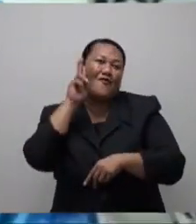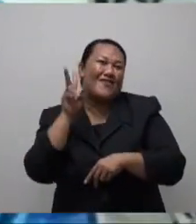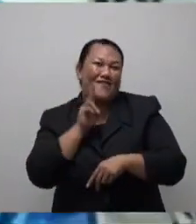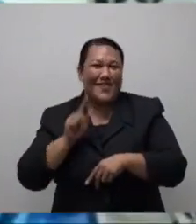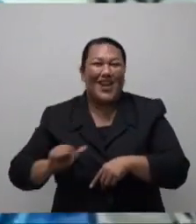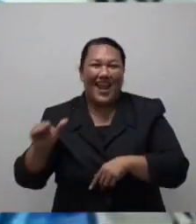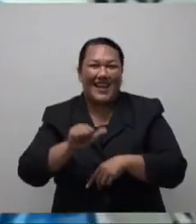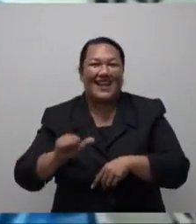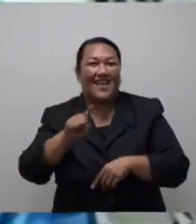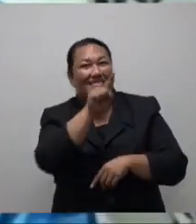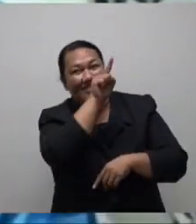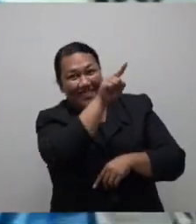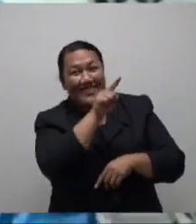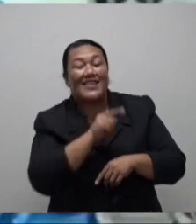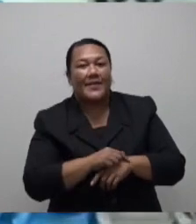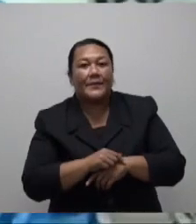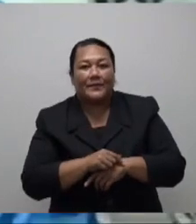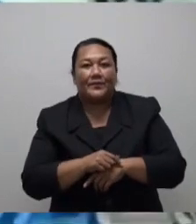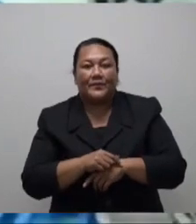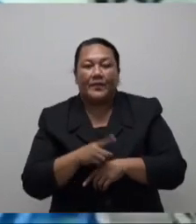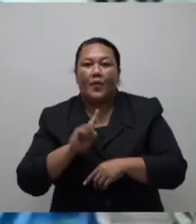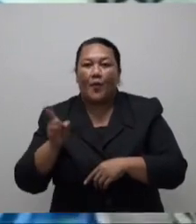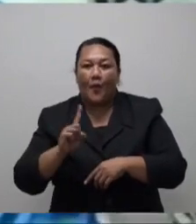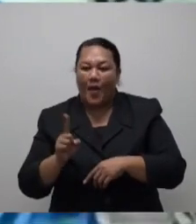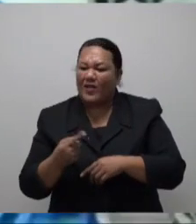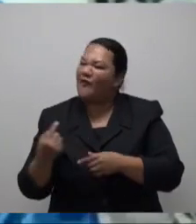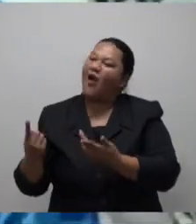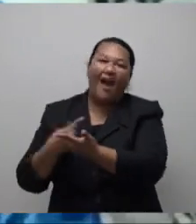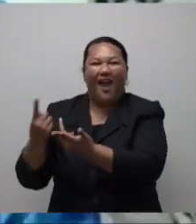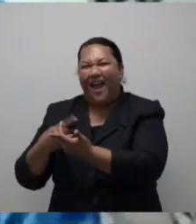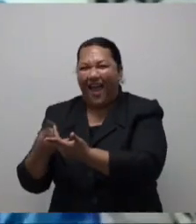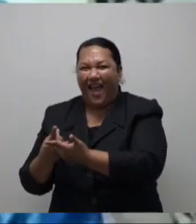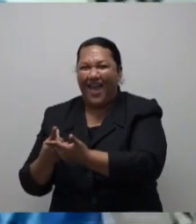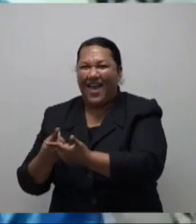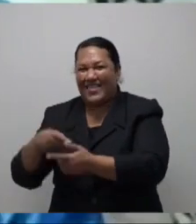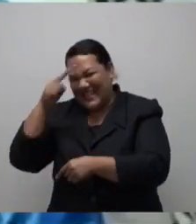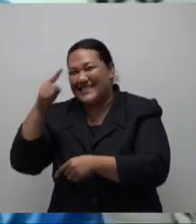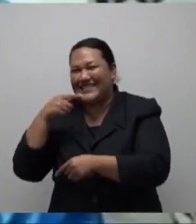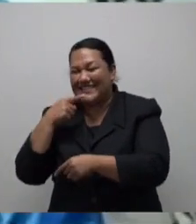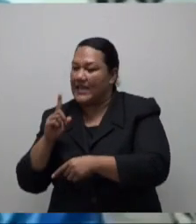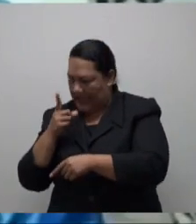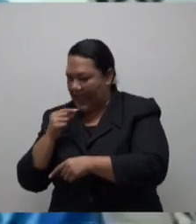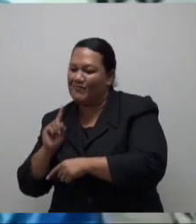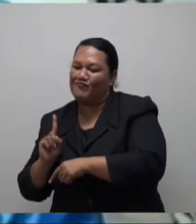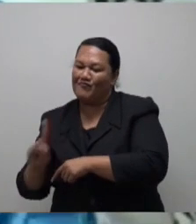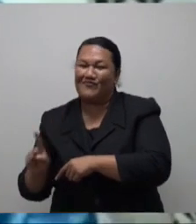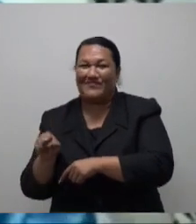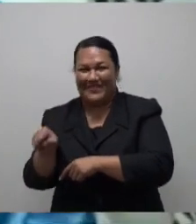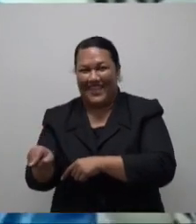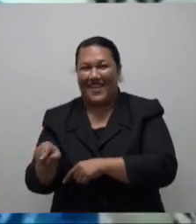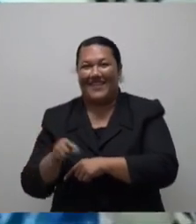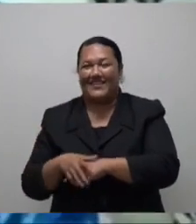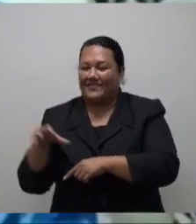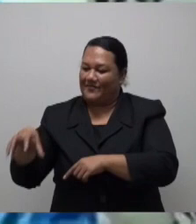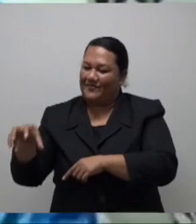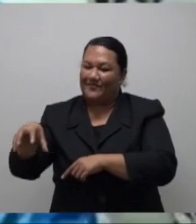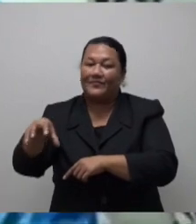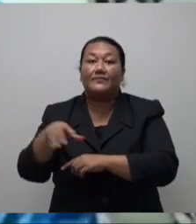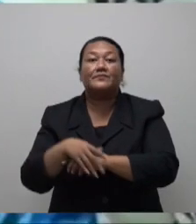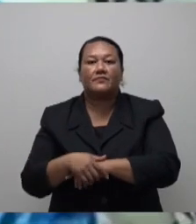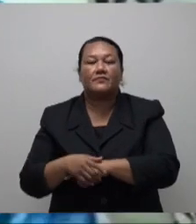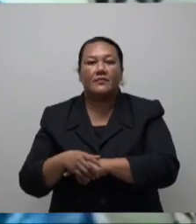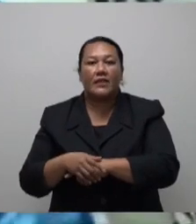Lautala Bay, covering for non-COVID cases. So COVID are admitted at